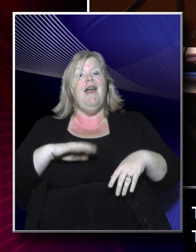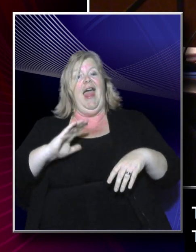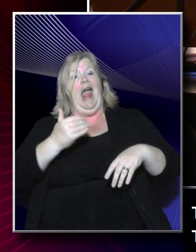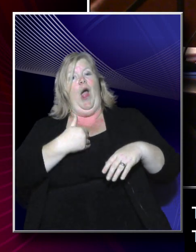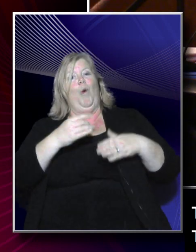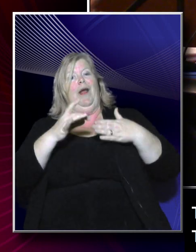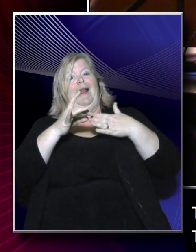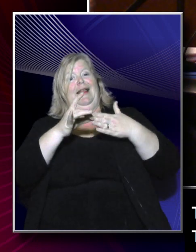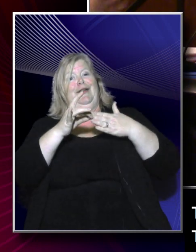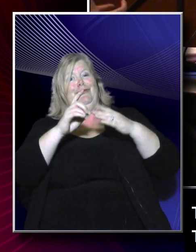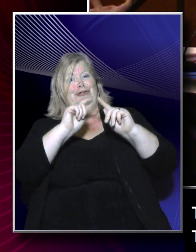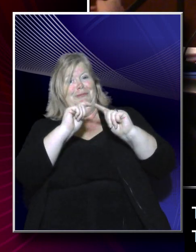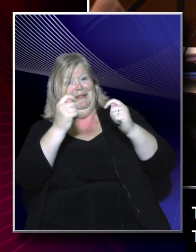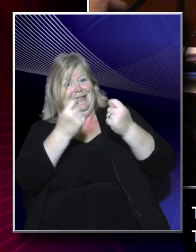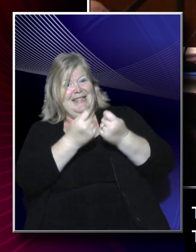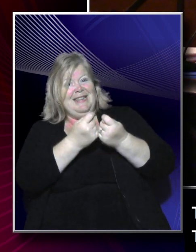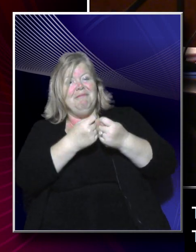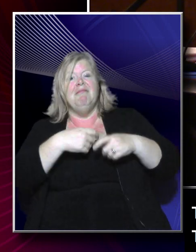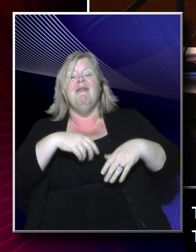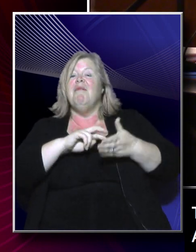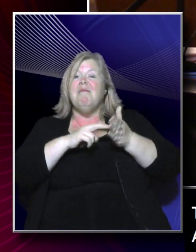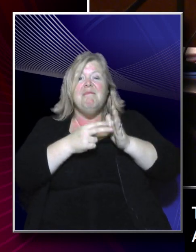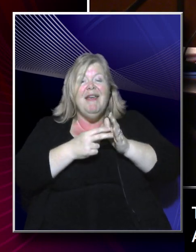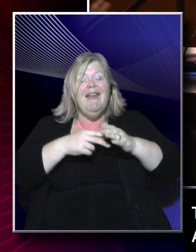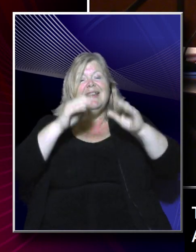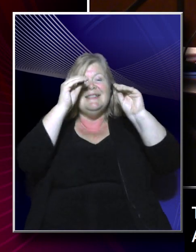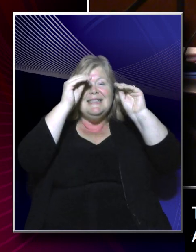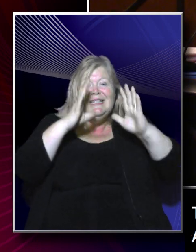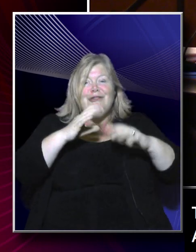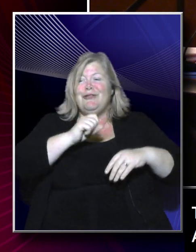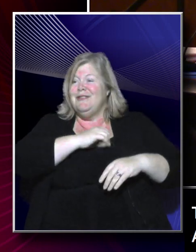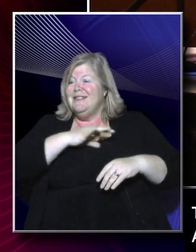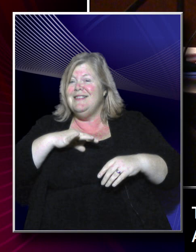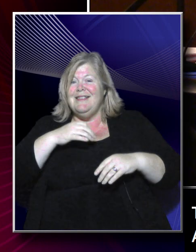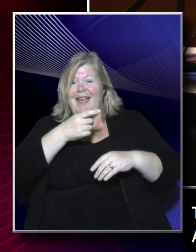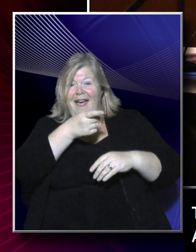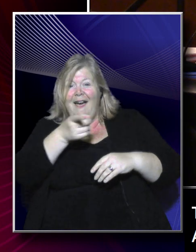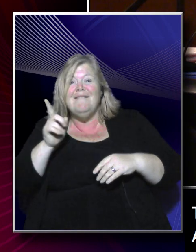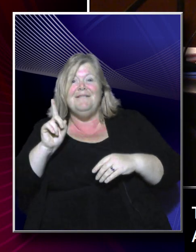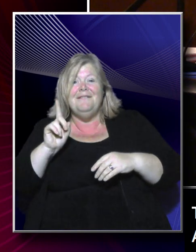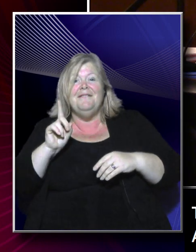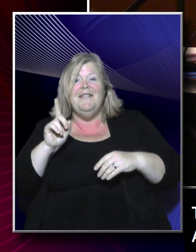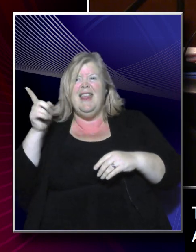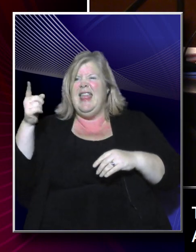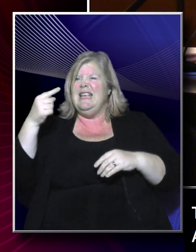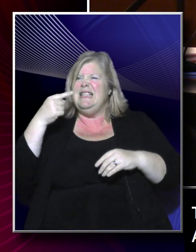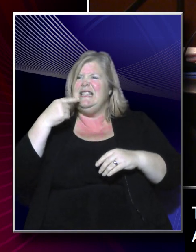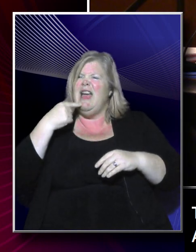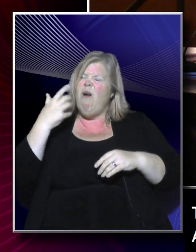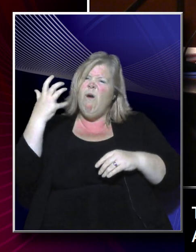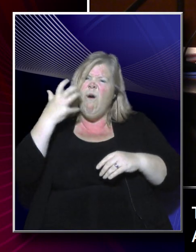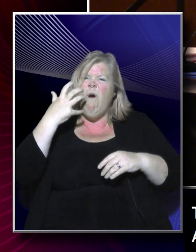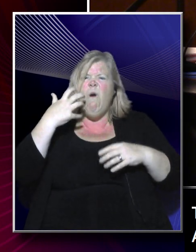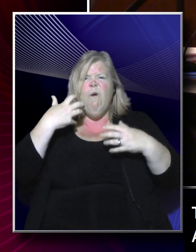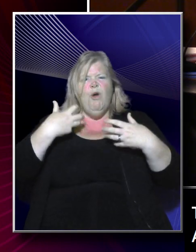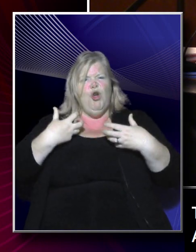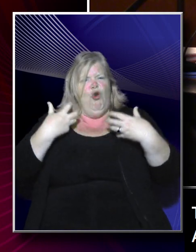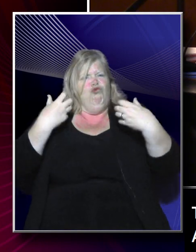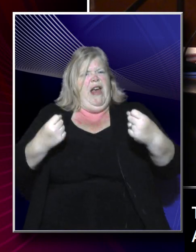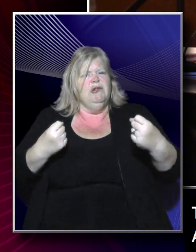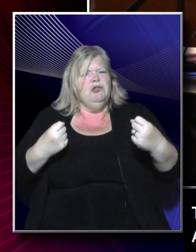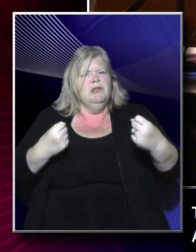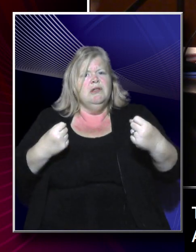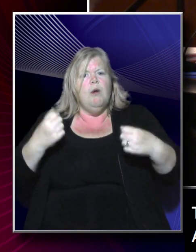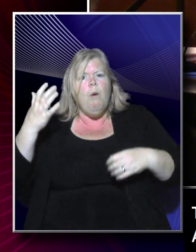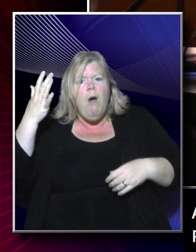team, our teachers and our staff were, in their term, courageous for